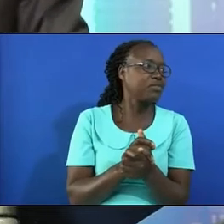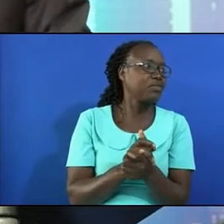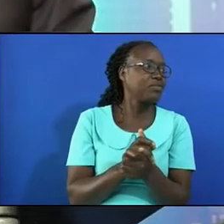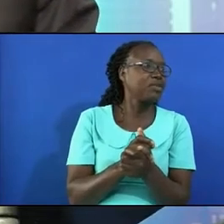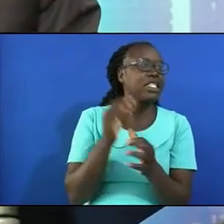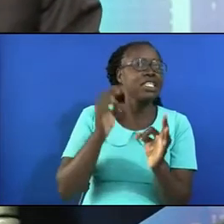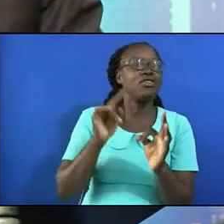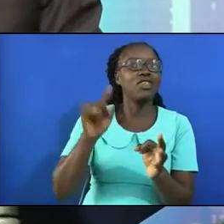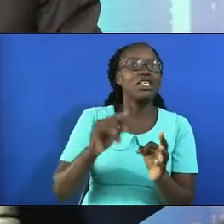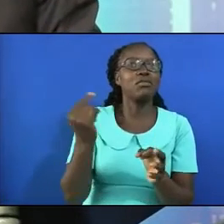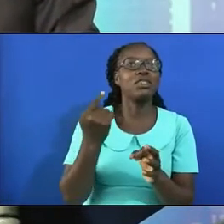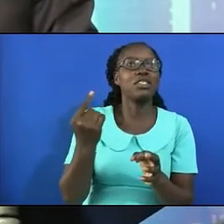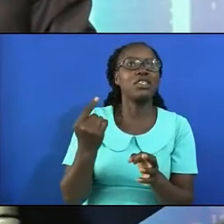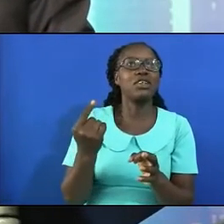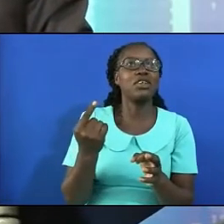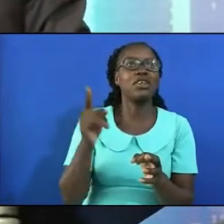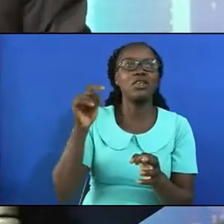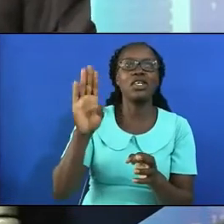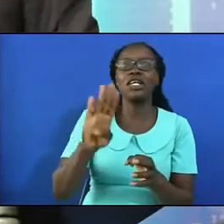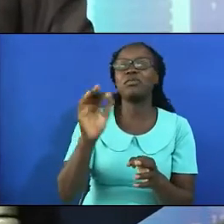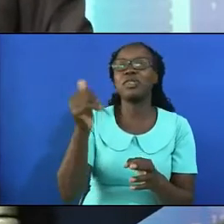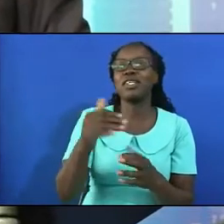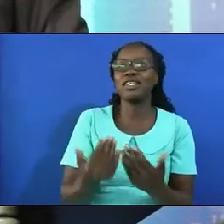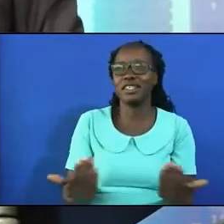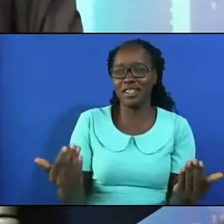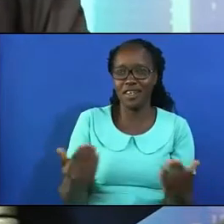If you can't be single.